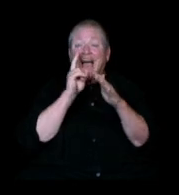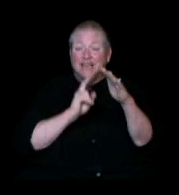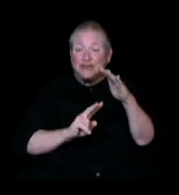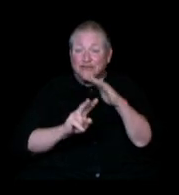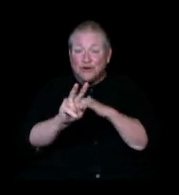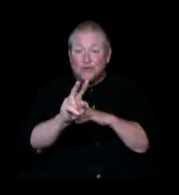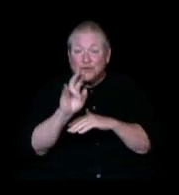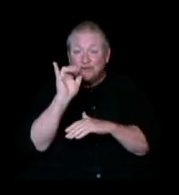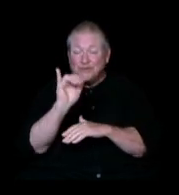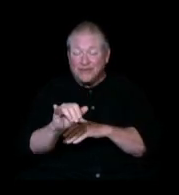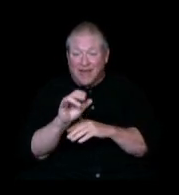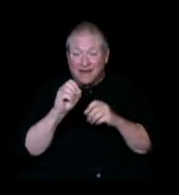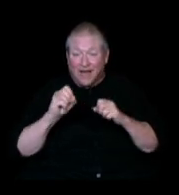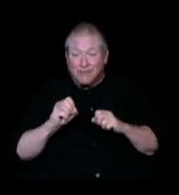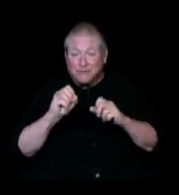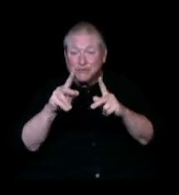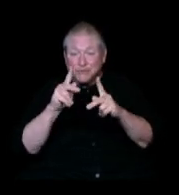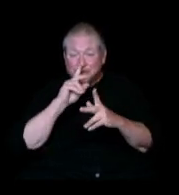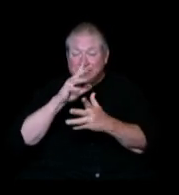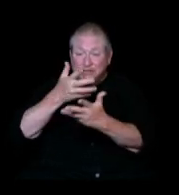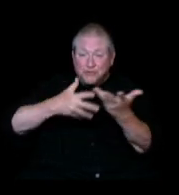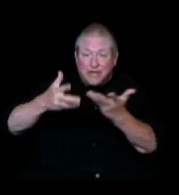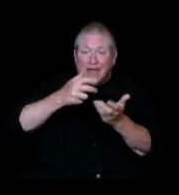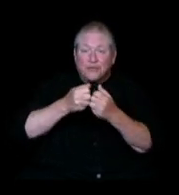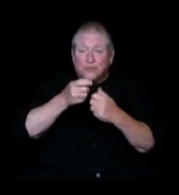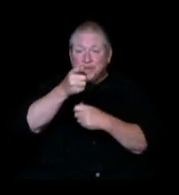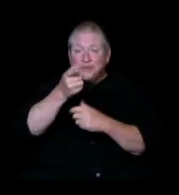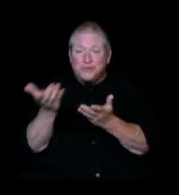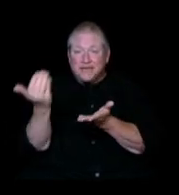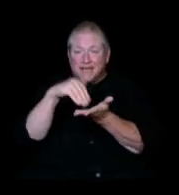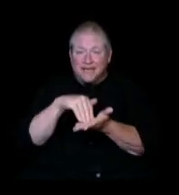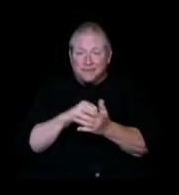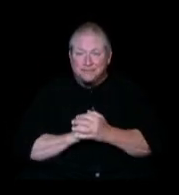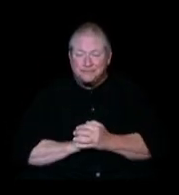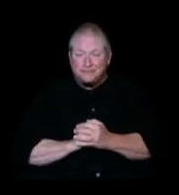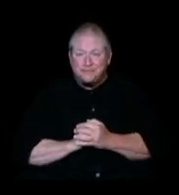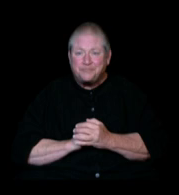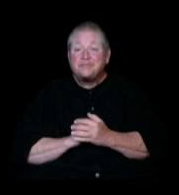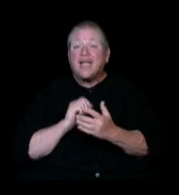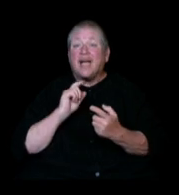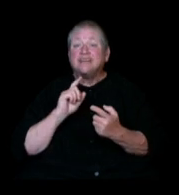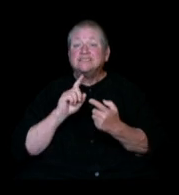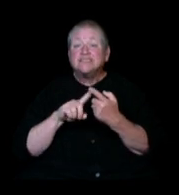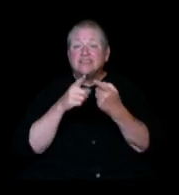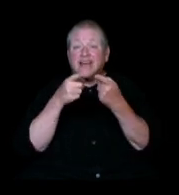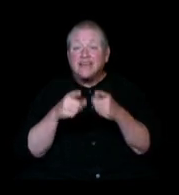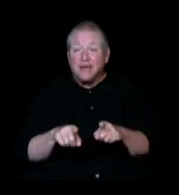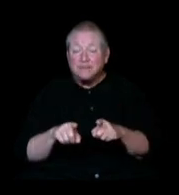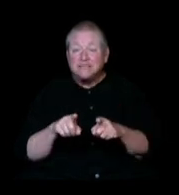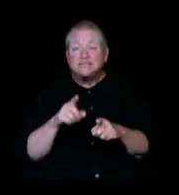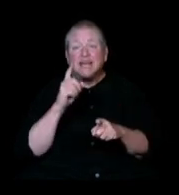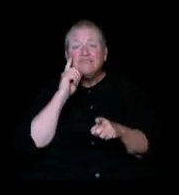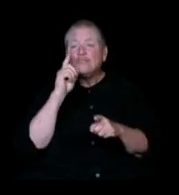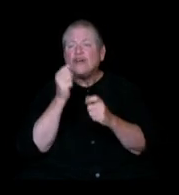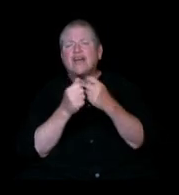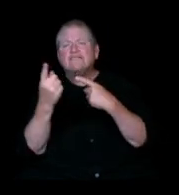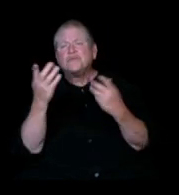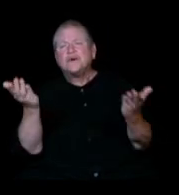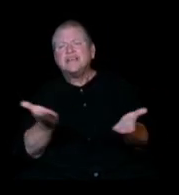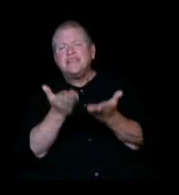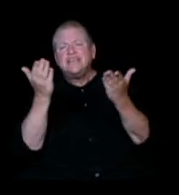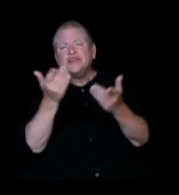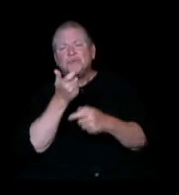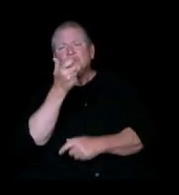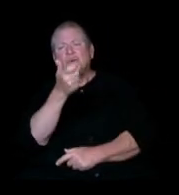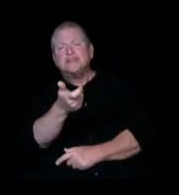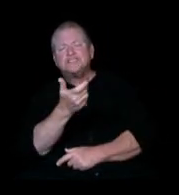those opportunities to gather together with you again. Until then, and to everyone watching, thank you